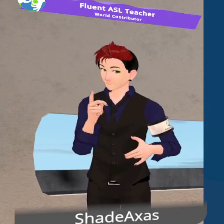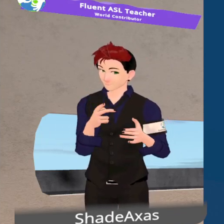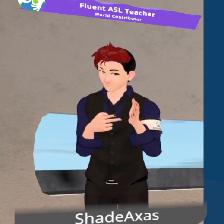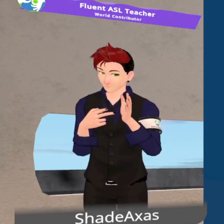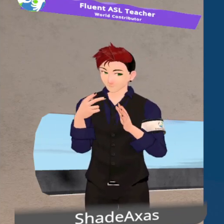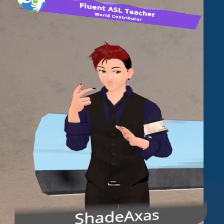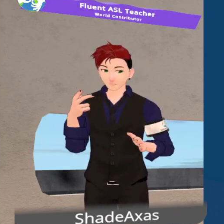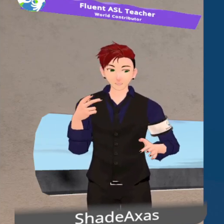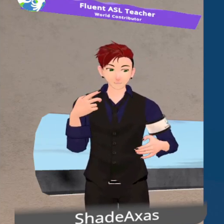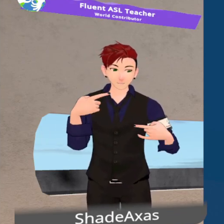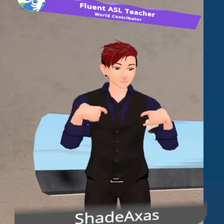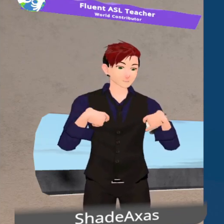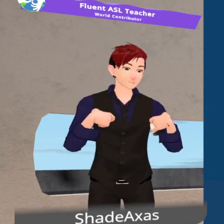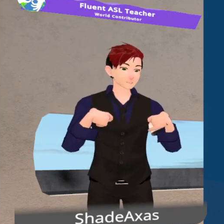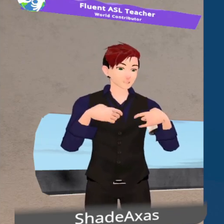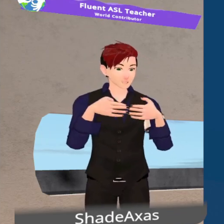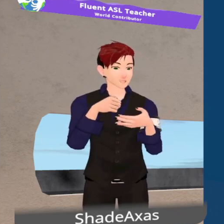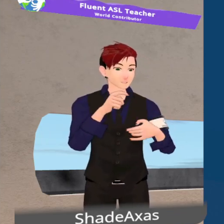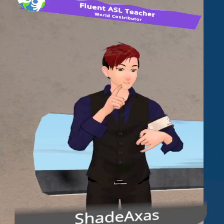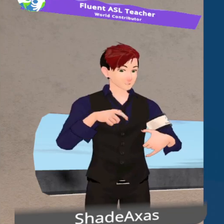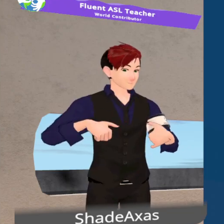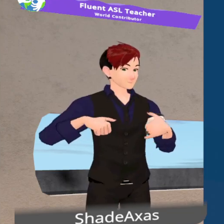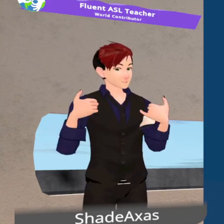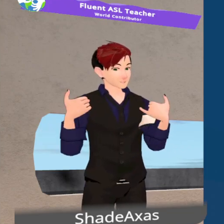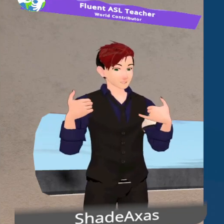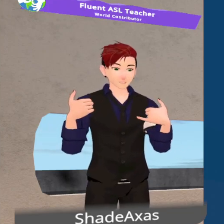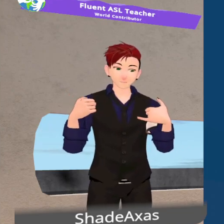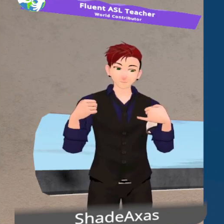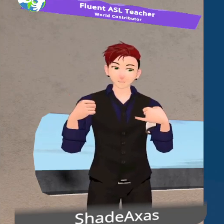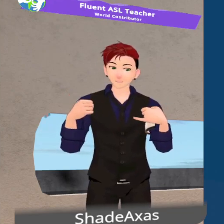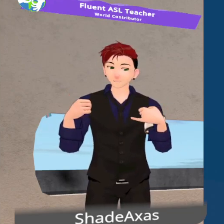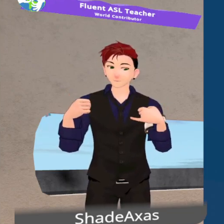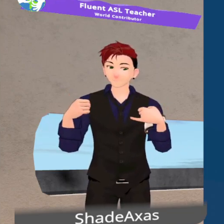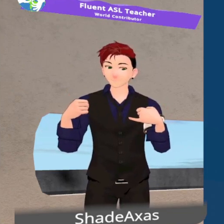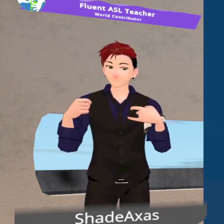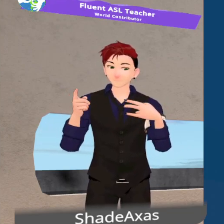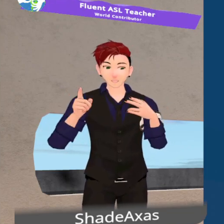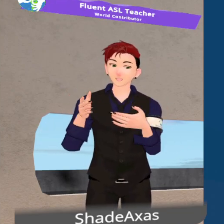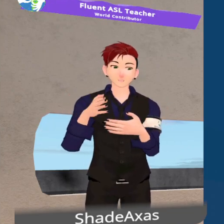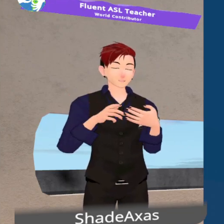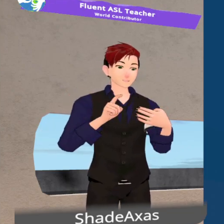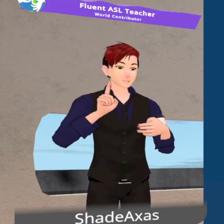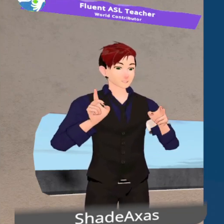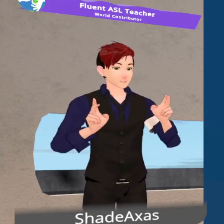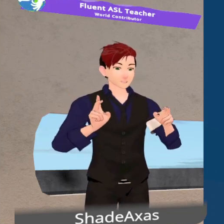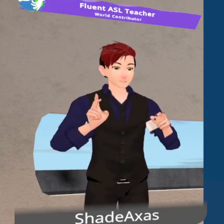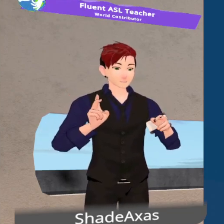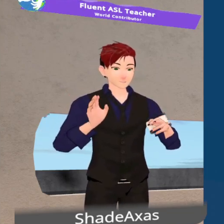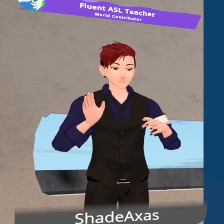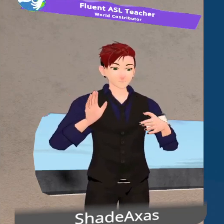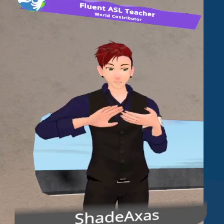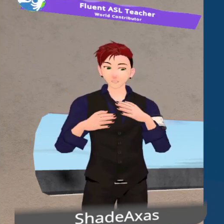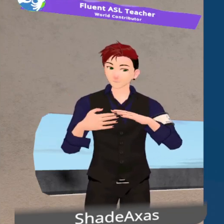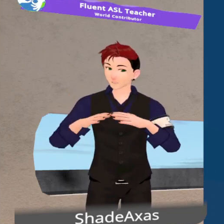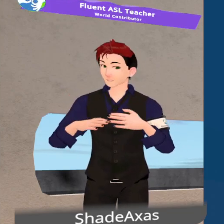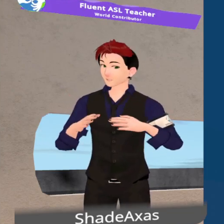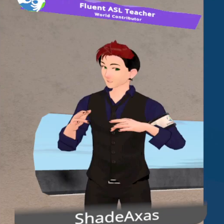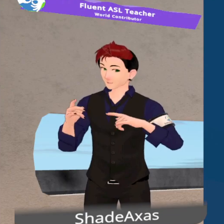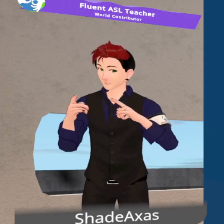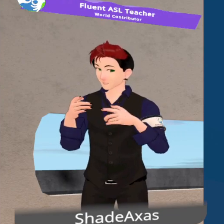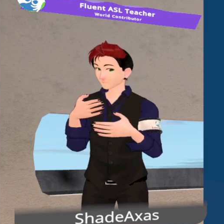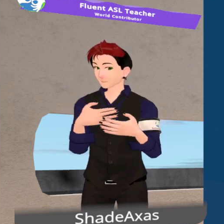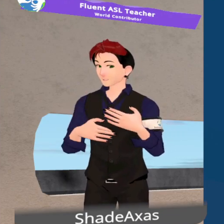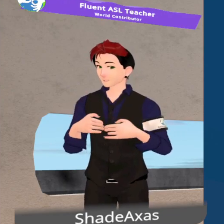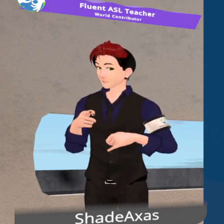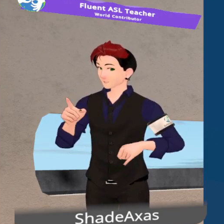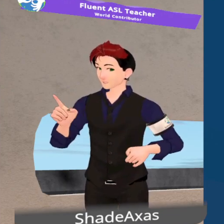learn. Honestly, that's how I learn in real life, is I went and hung out with deaf people at my local